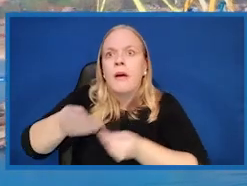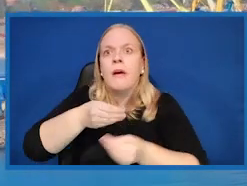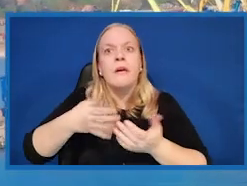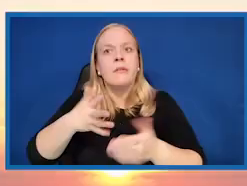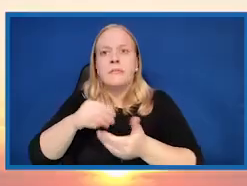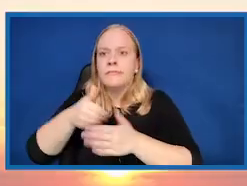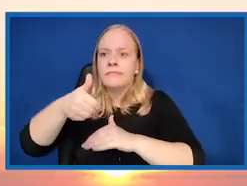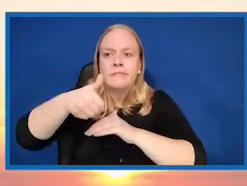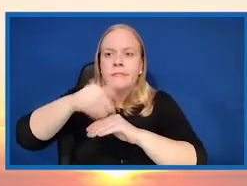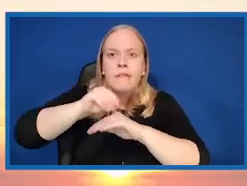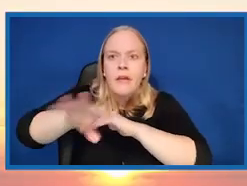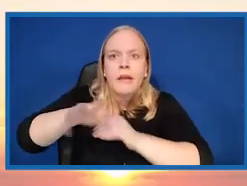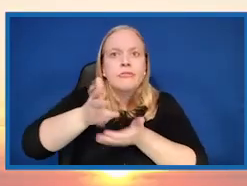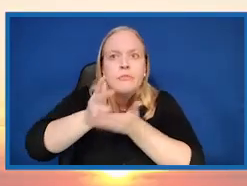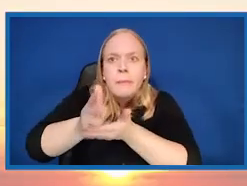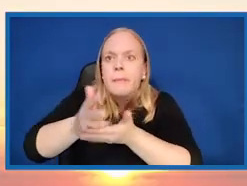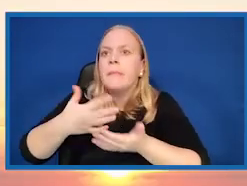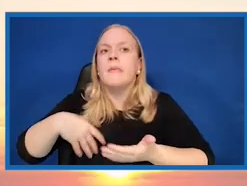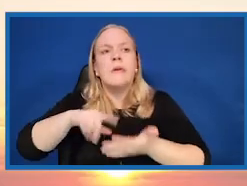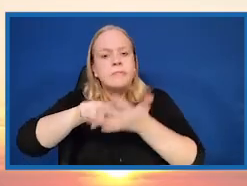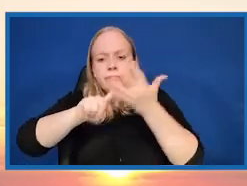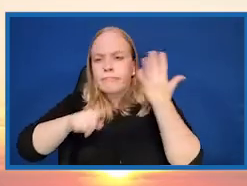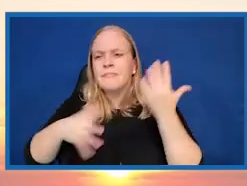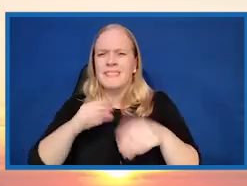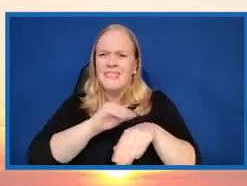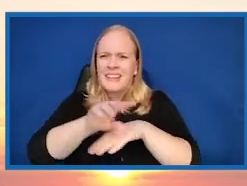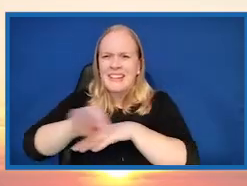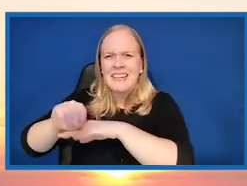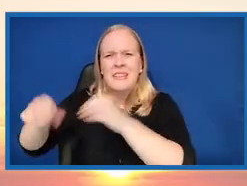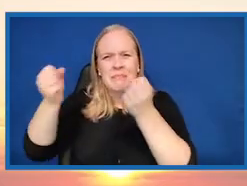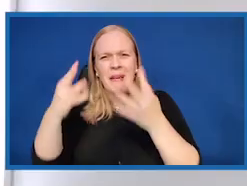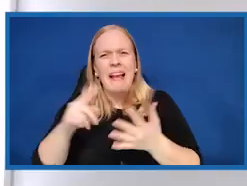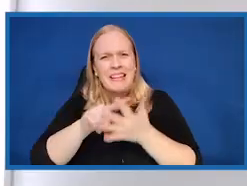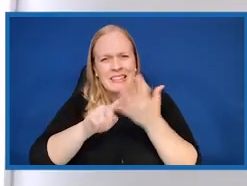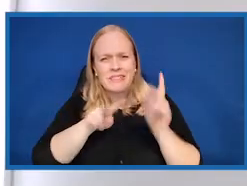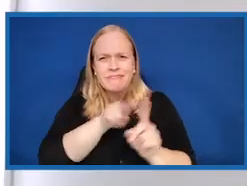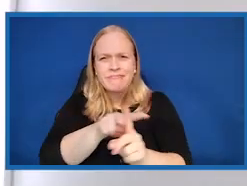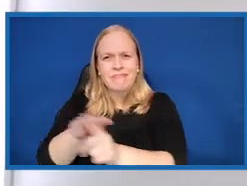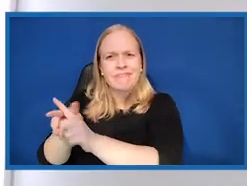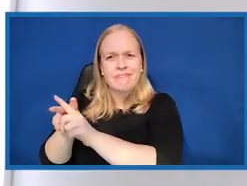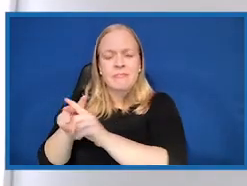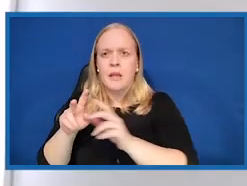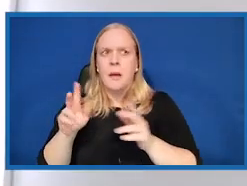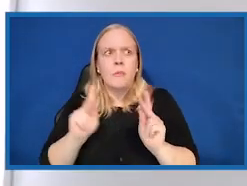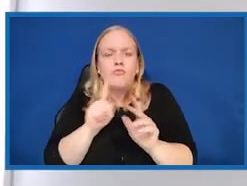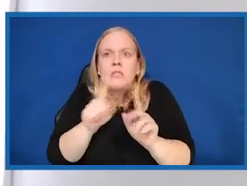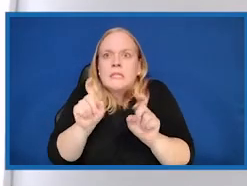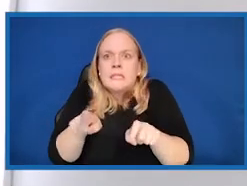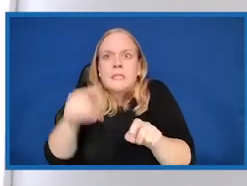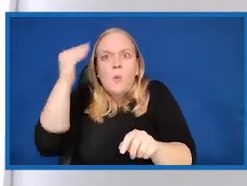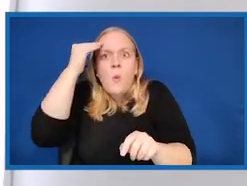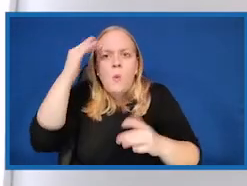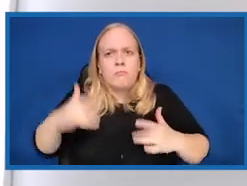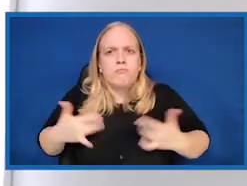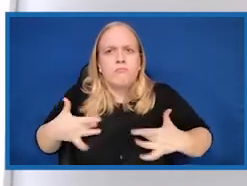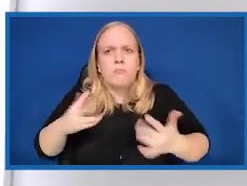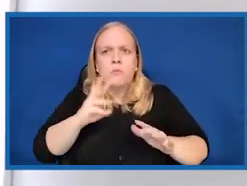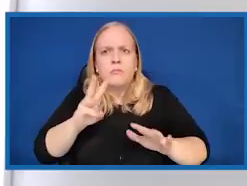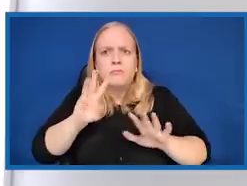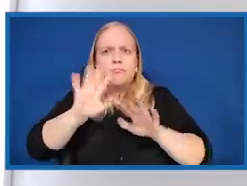all kinds of applications where people really want and need to know what's happening on our oceans,